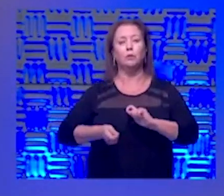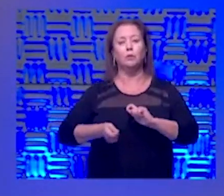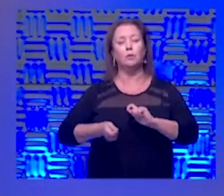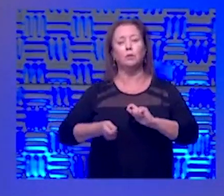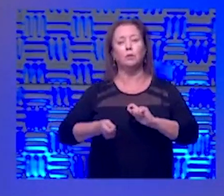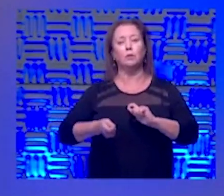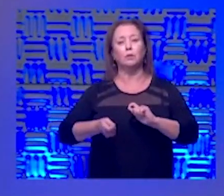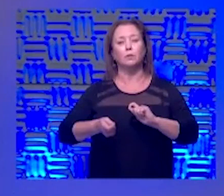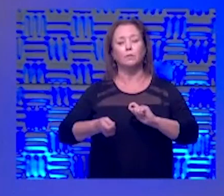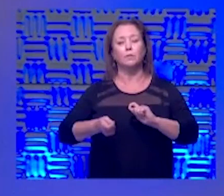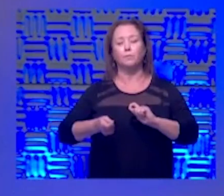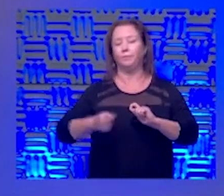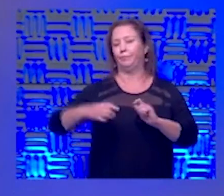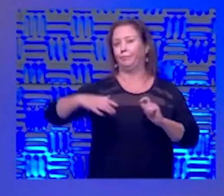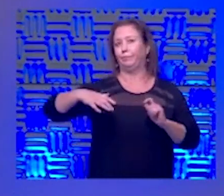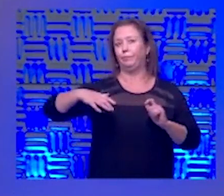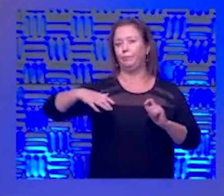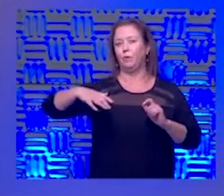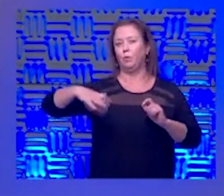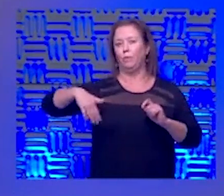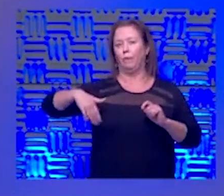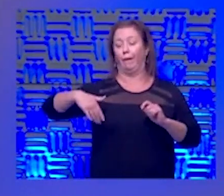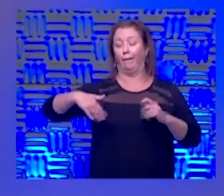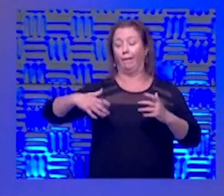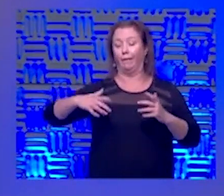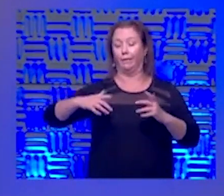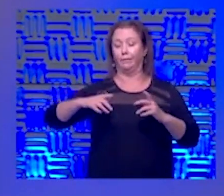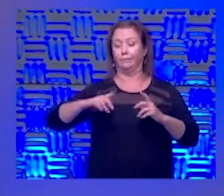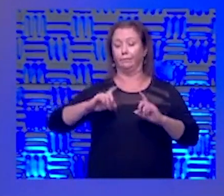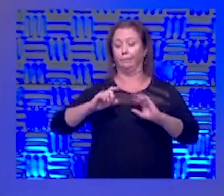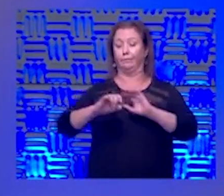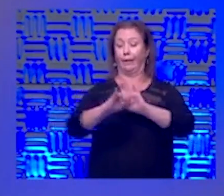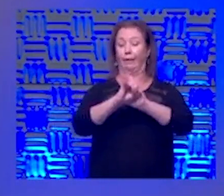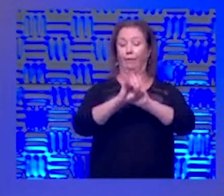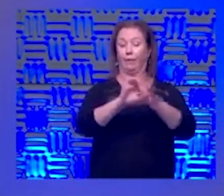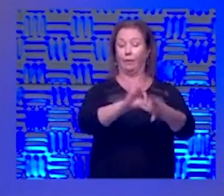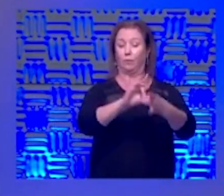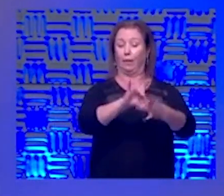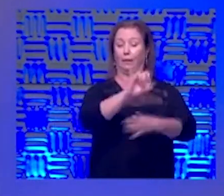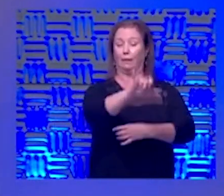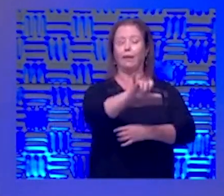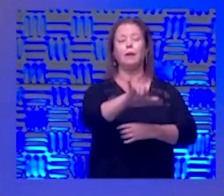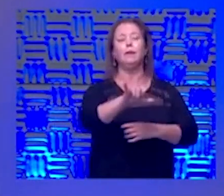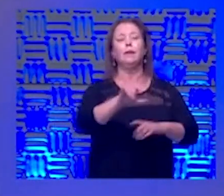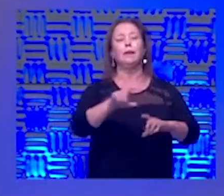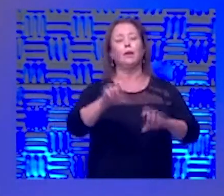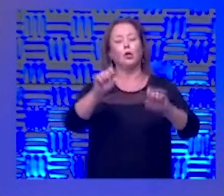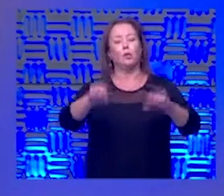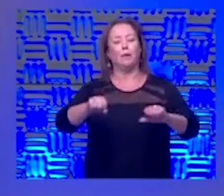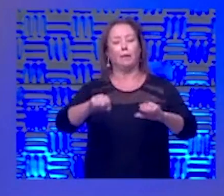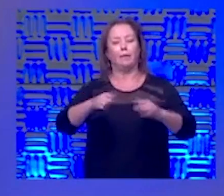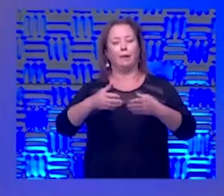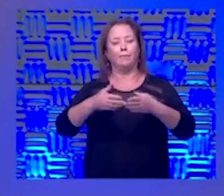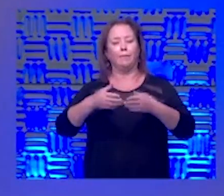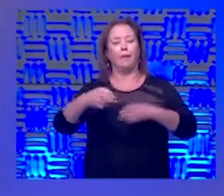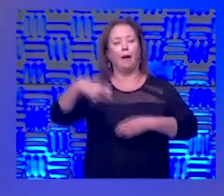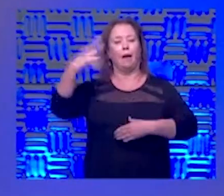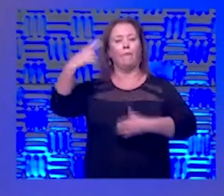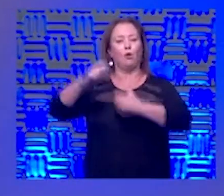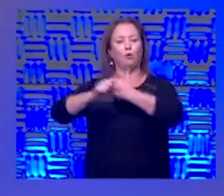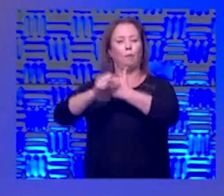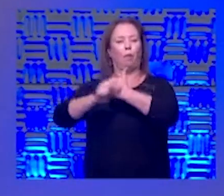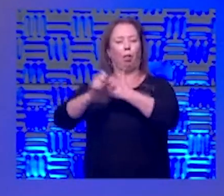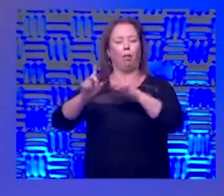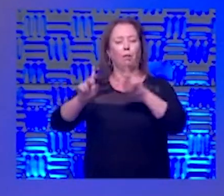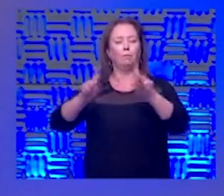we haven't attributed it to that. It may just be that some of the most vulnerable populations have been